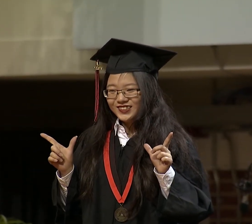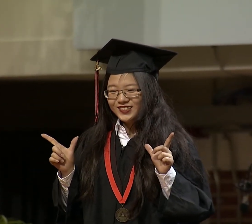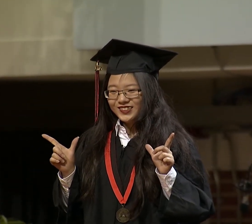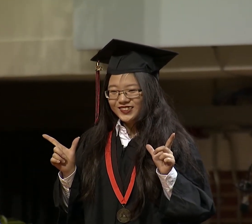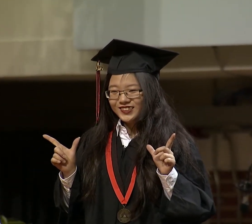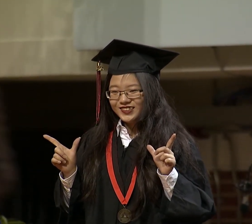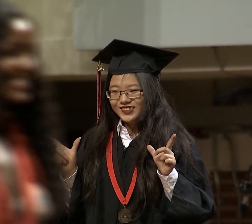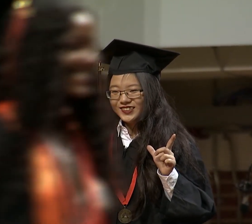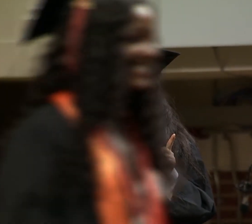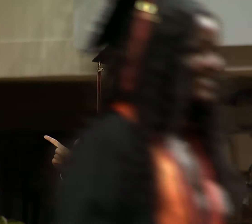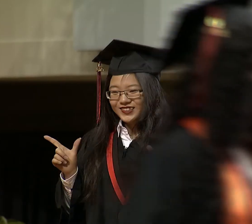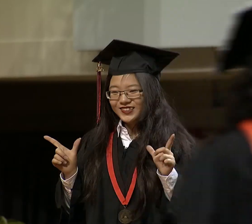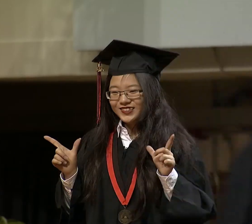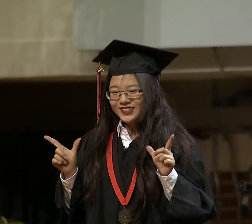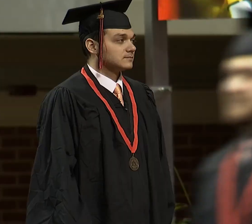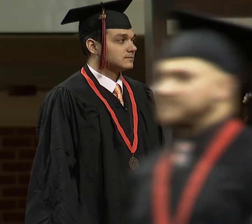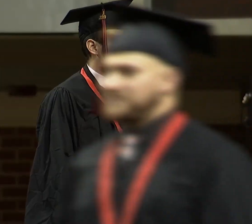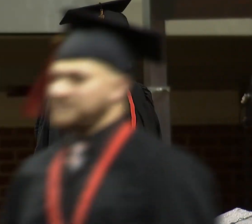Hu Yang.